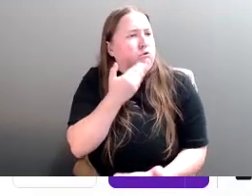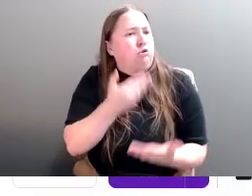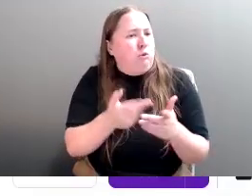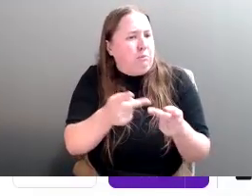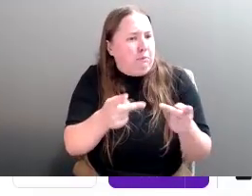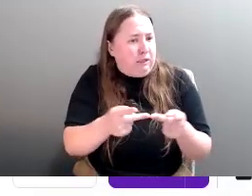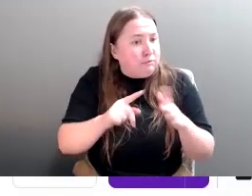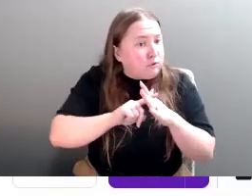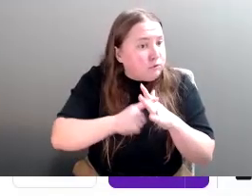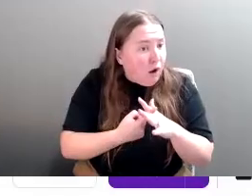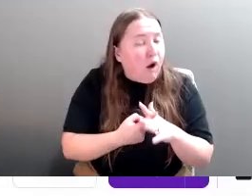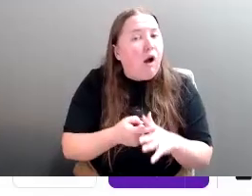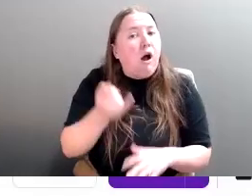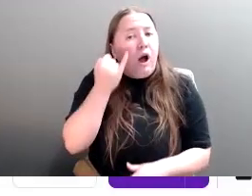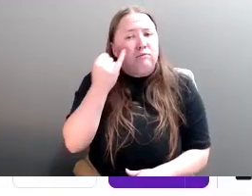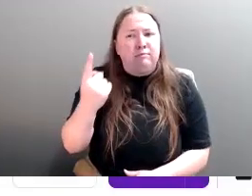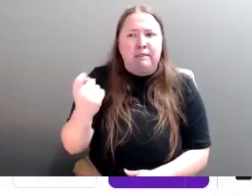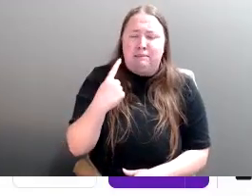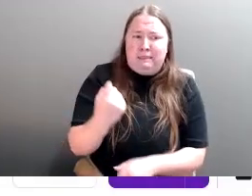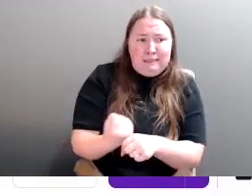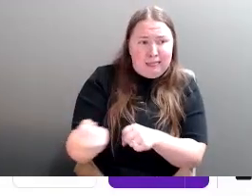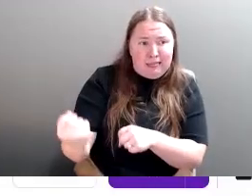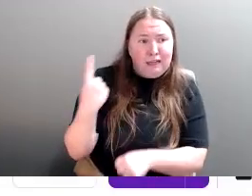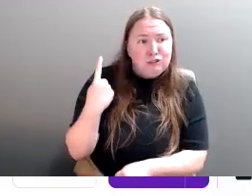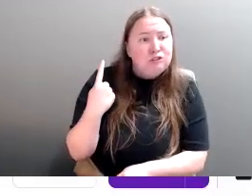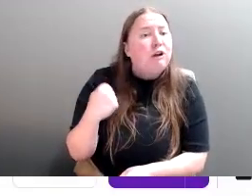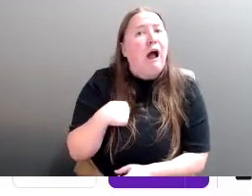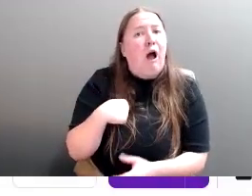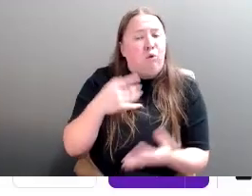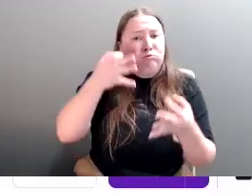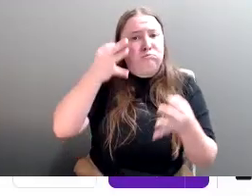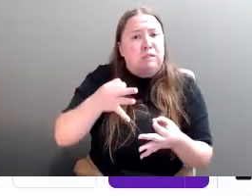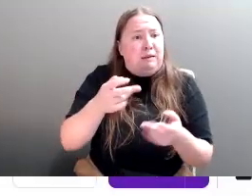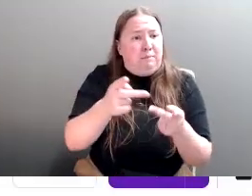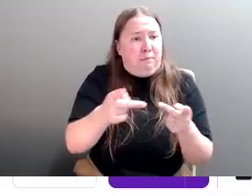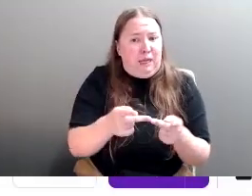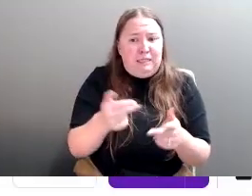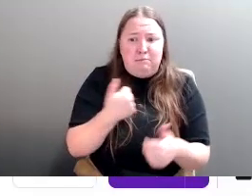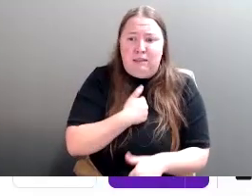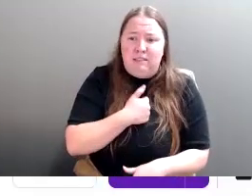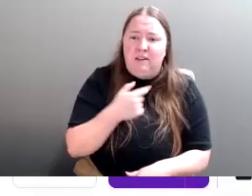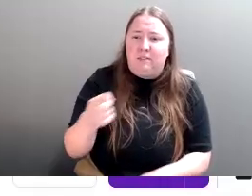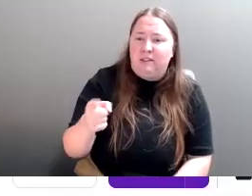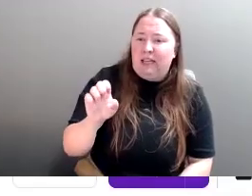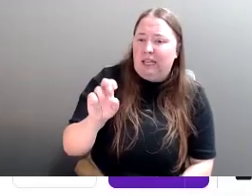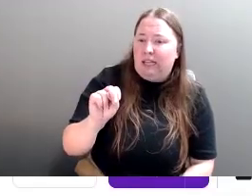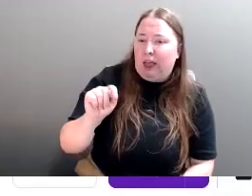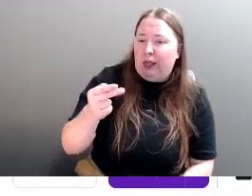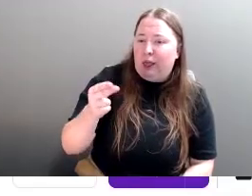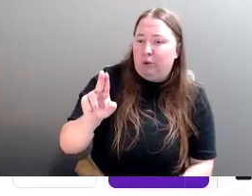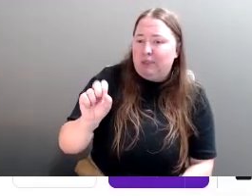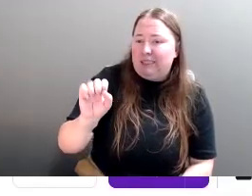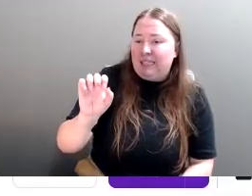off, because if you were to ask me a year ago, I would have definitely put myself somewhere between the enthusiast and the pragmatist. It's